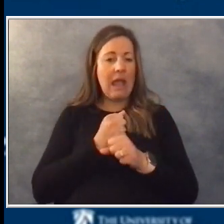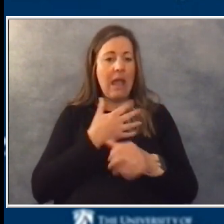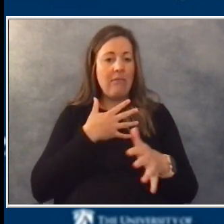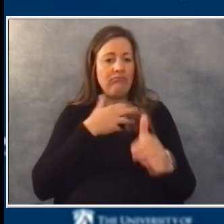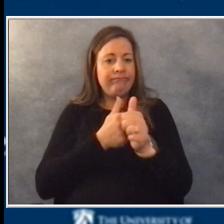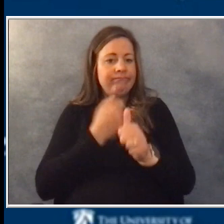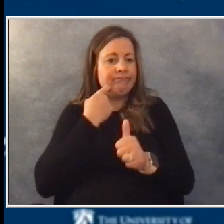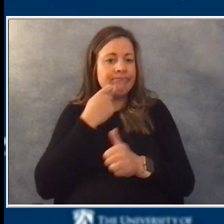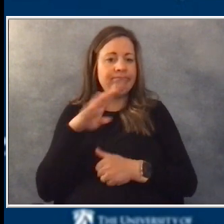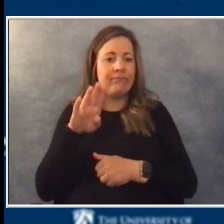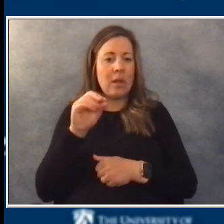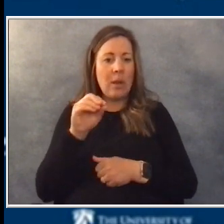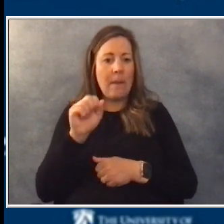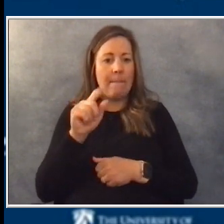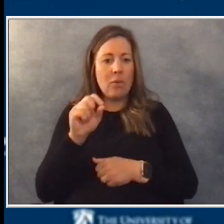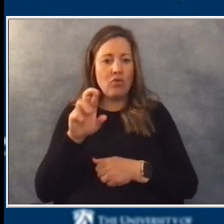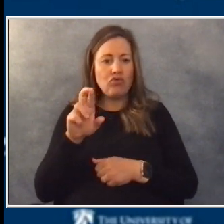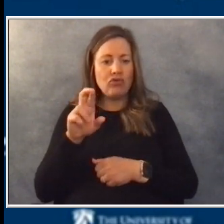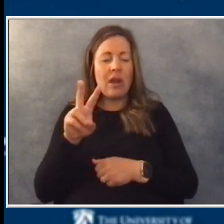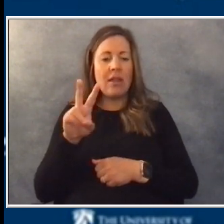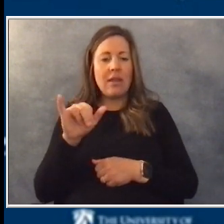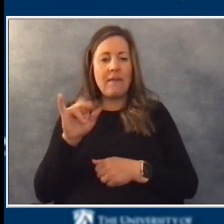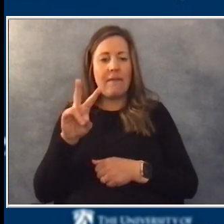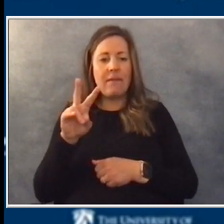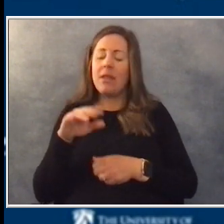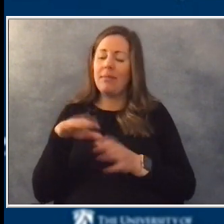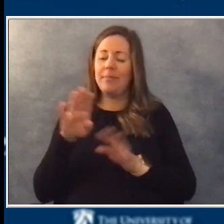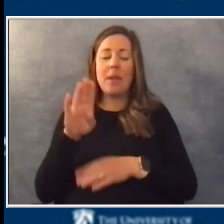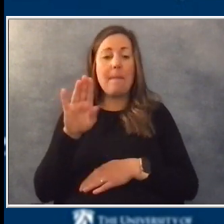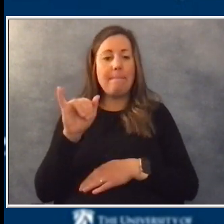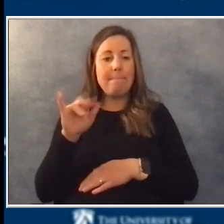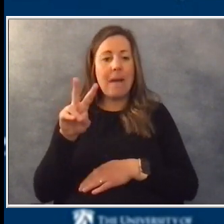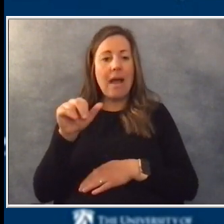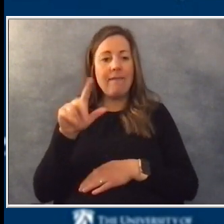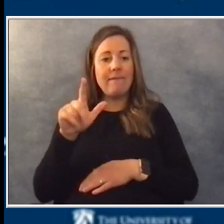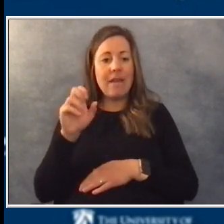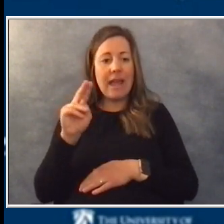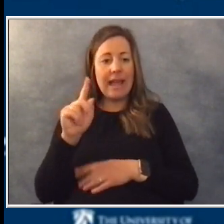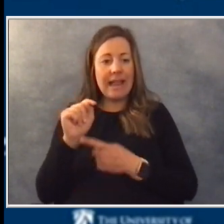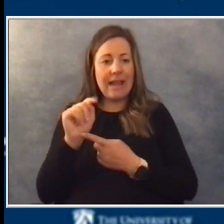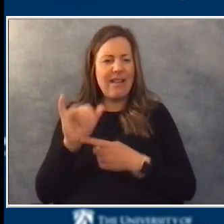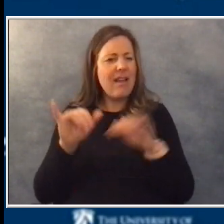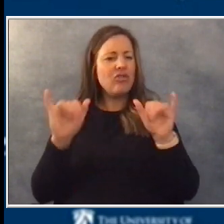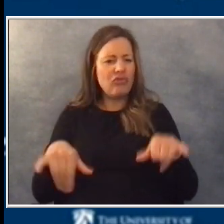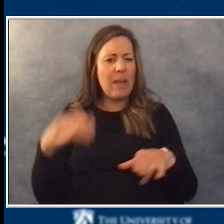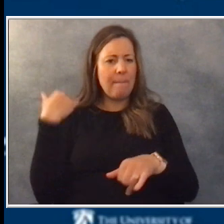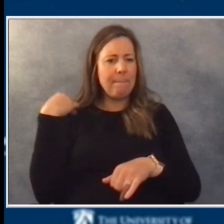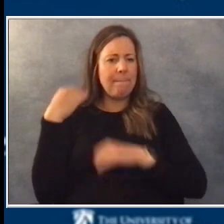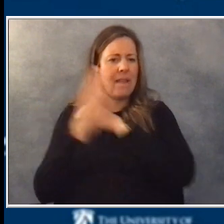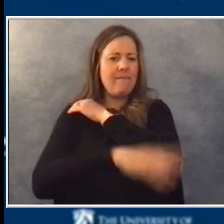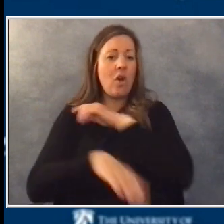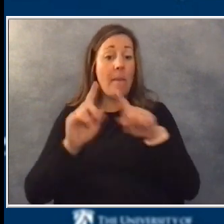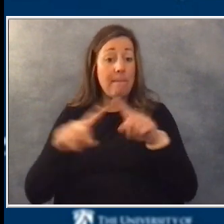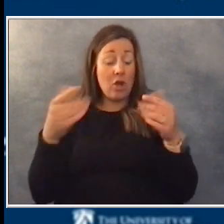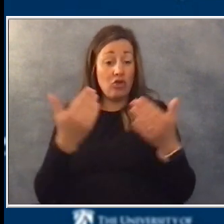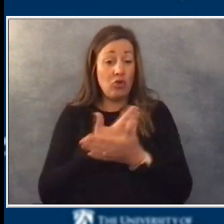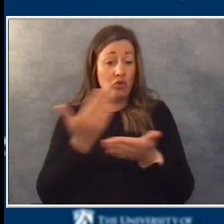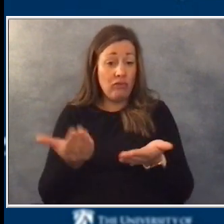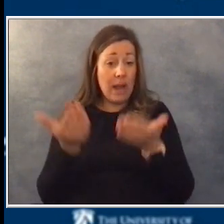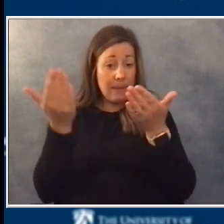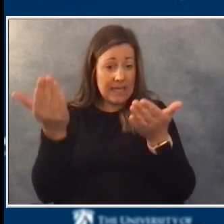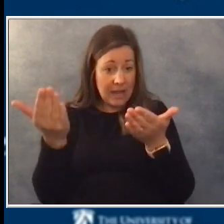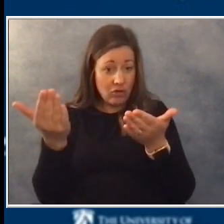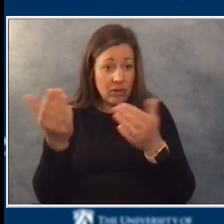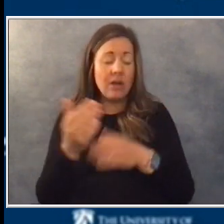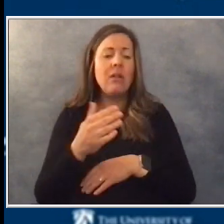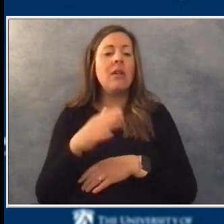booster, bivalent booster, but right now the bivalent booster is still the same one that was in the fall. But this new updated recommendation